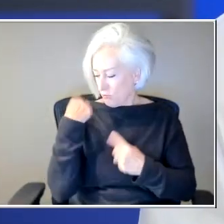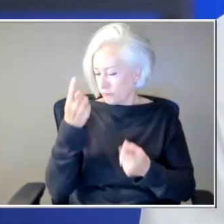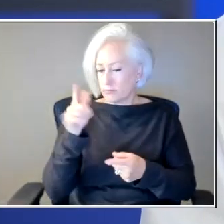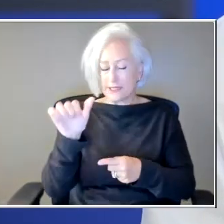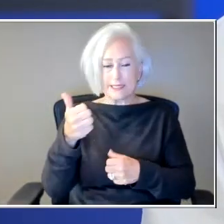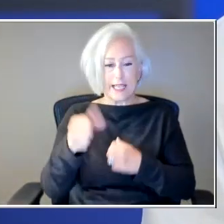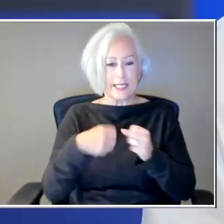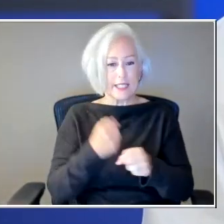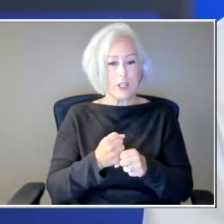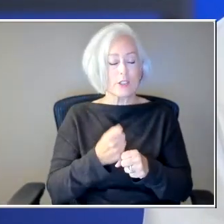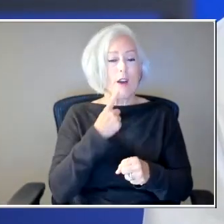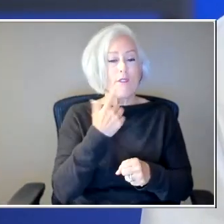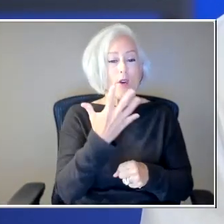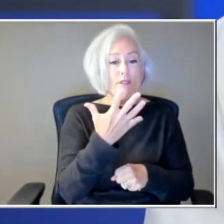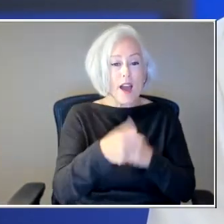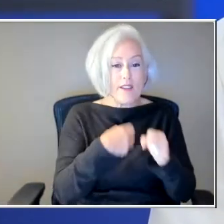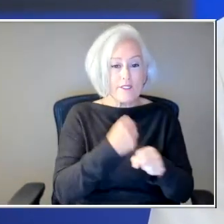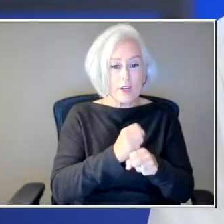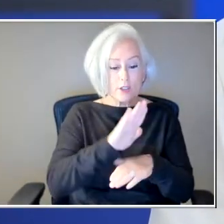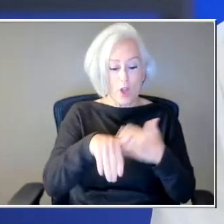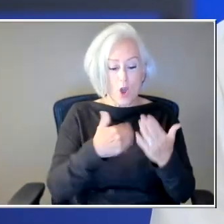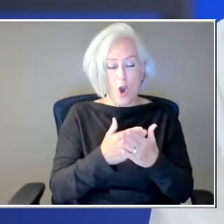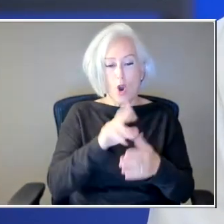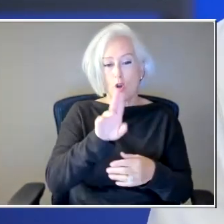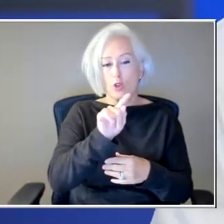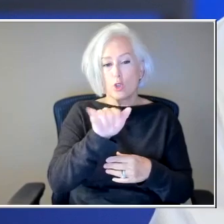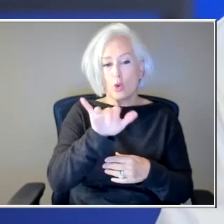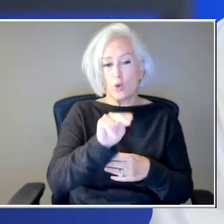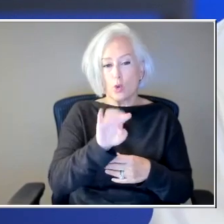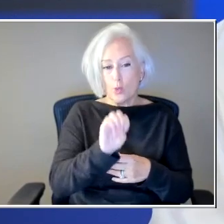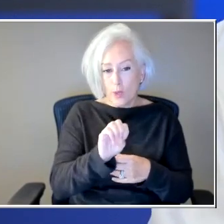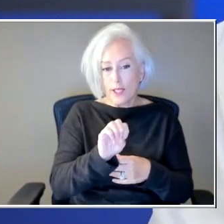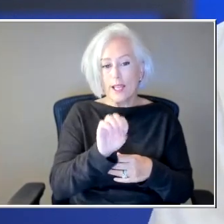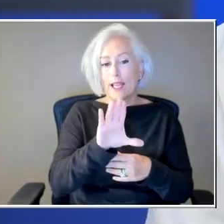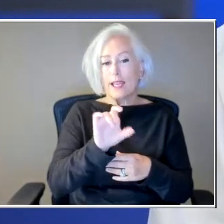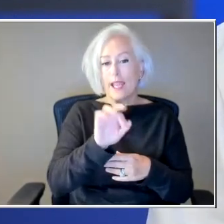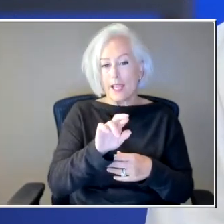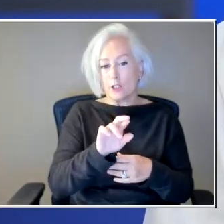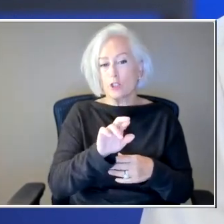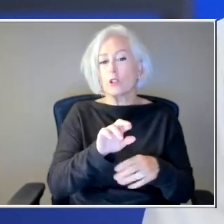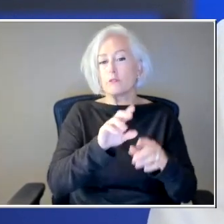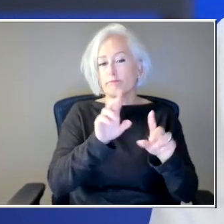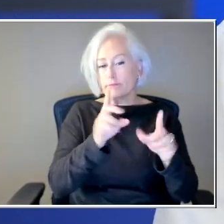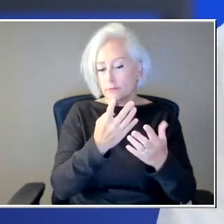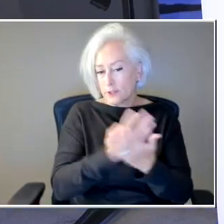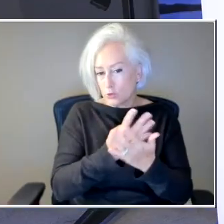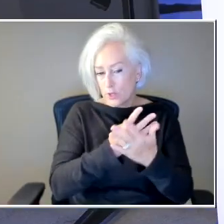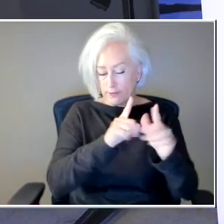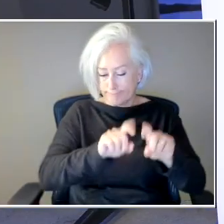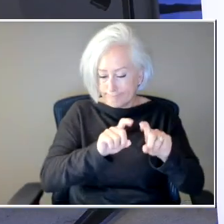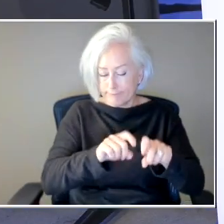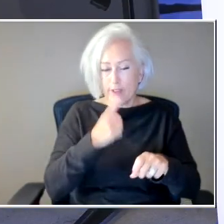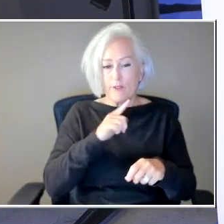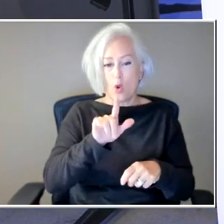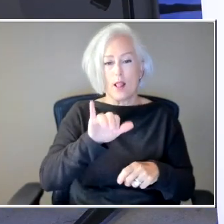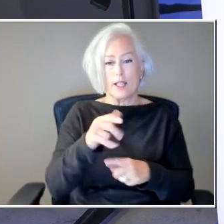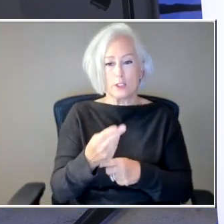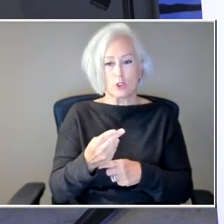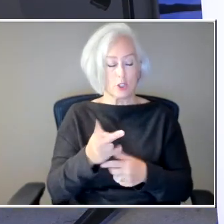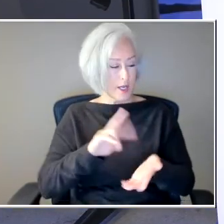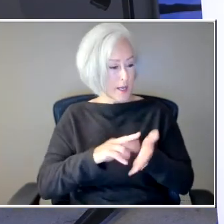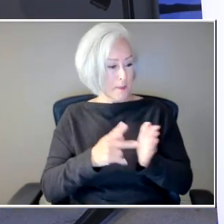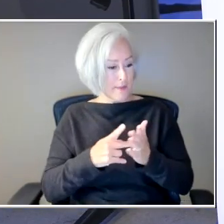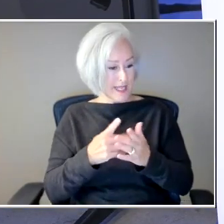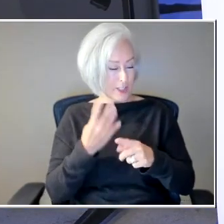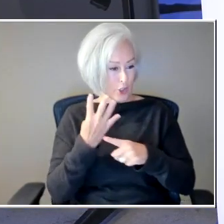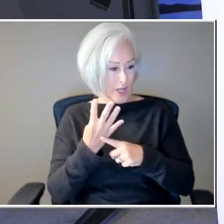5 years, all uterine cancers are also screened for Lynch. So at least we are not missing any Lynch patients at KU. So genetic testing is key, just your preventative